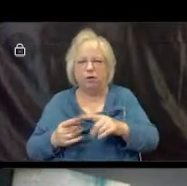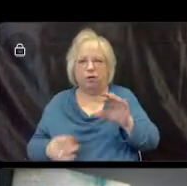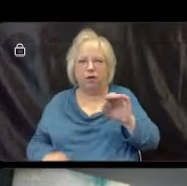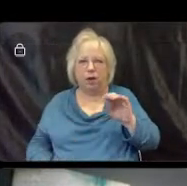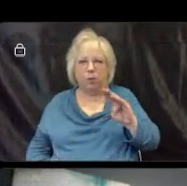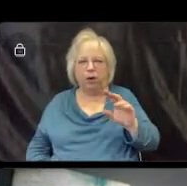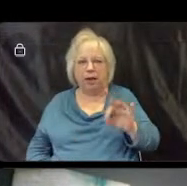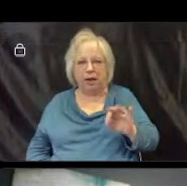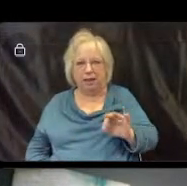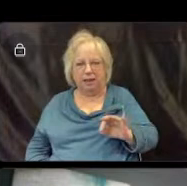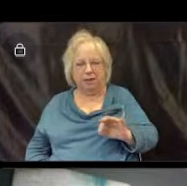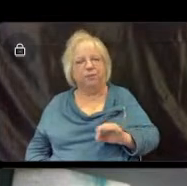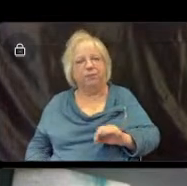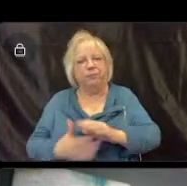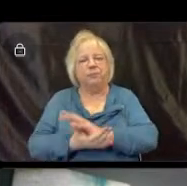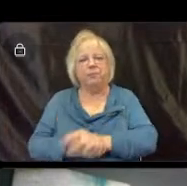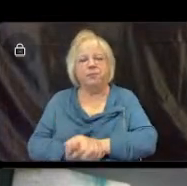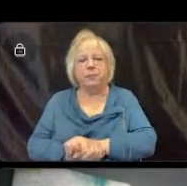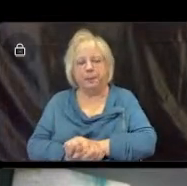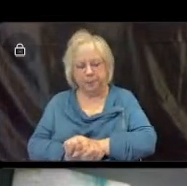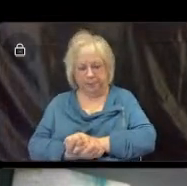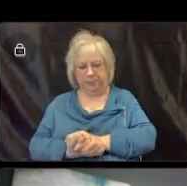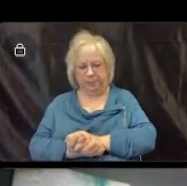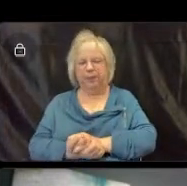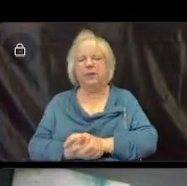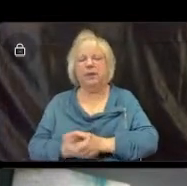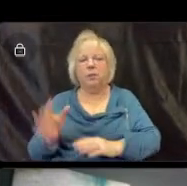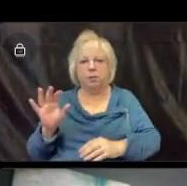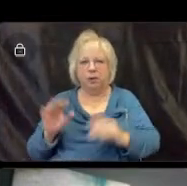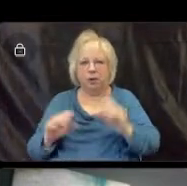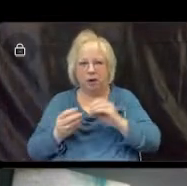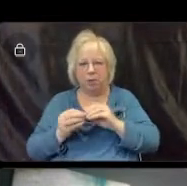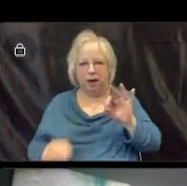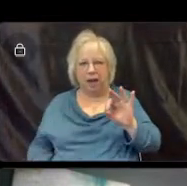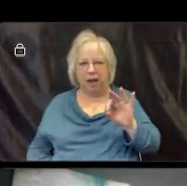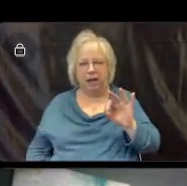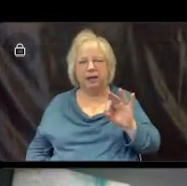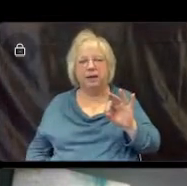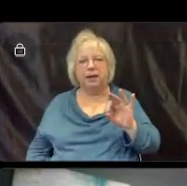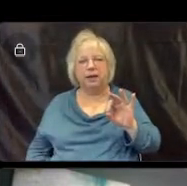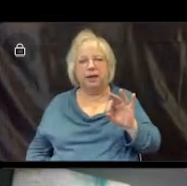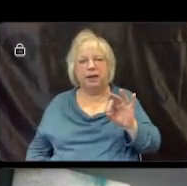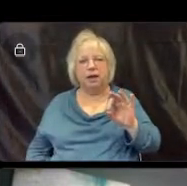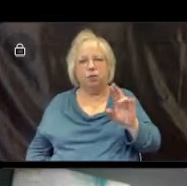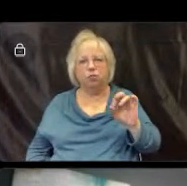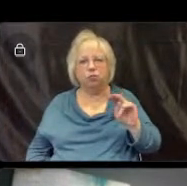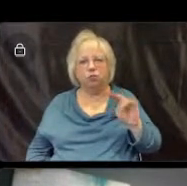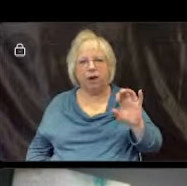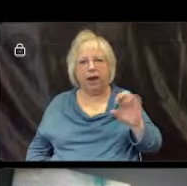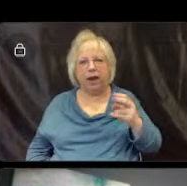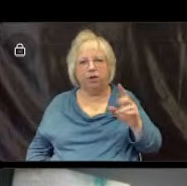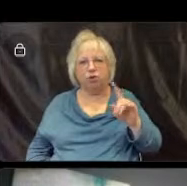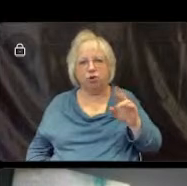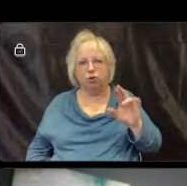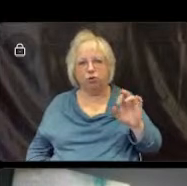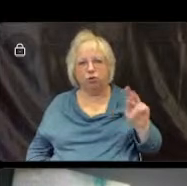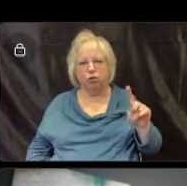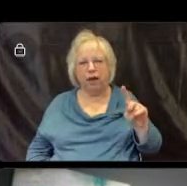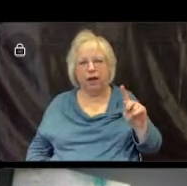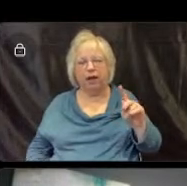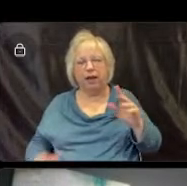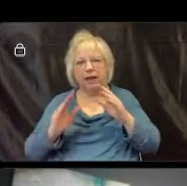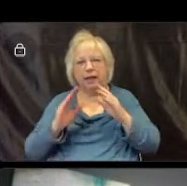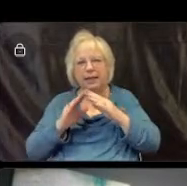9th agenda. Item number 9, Z9535A, Ranch Creek